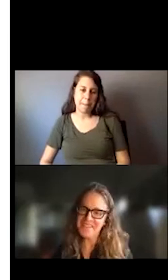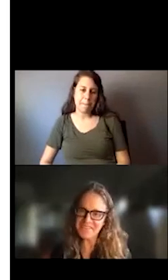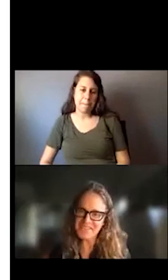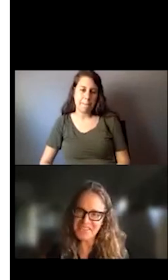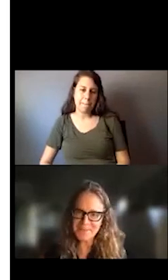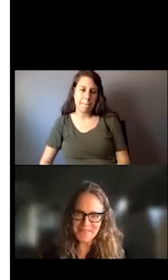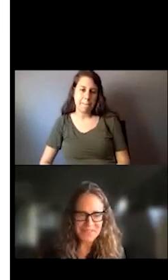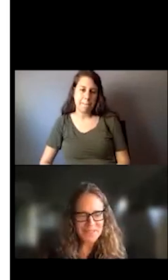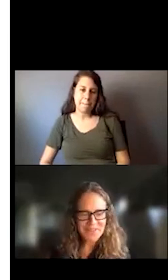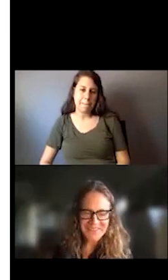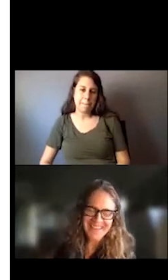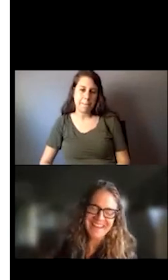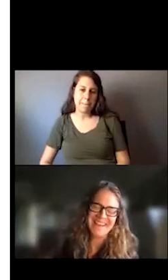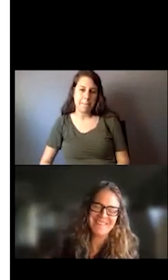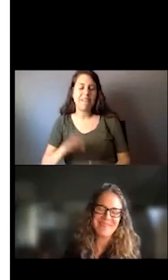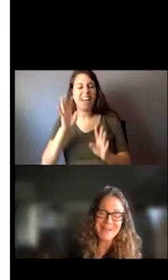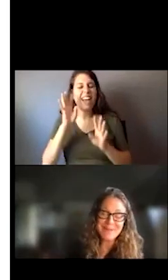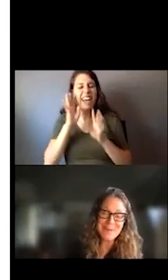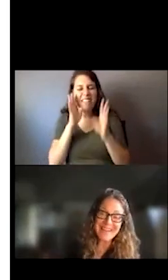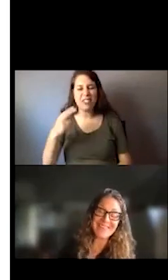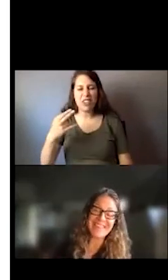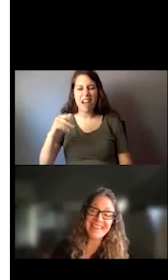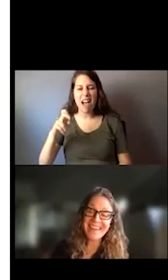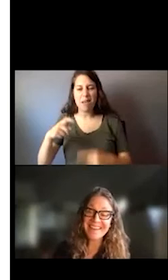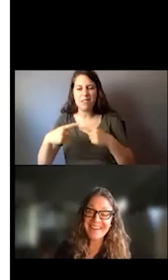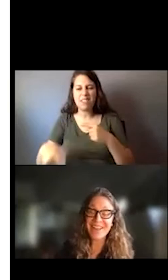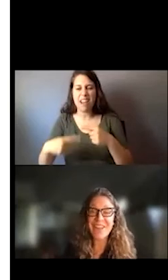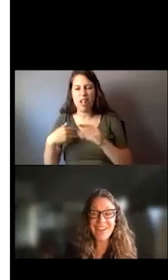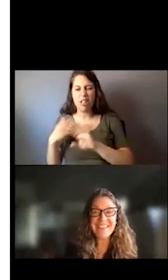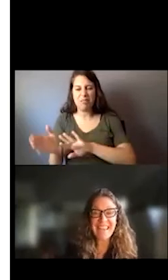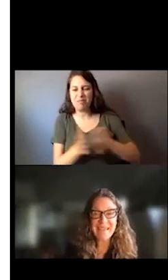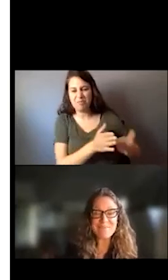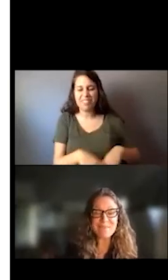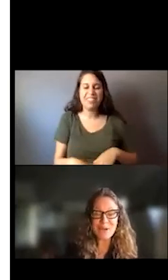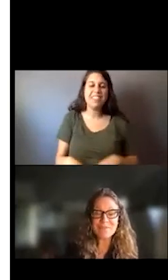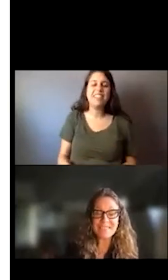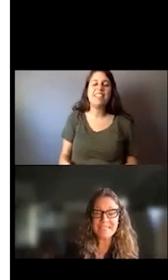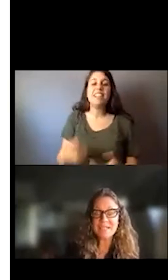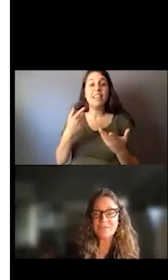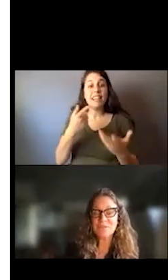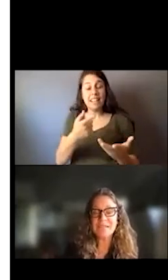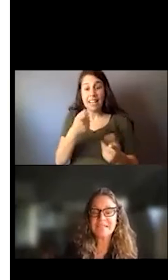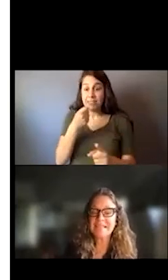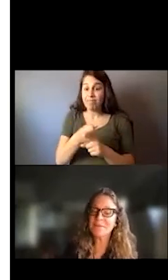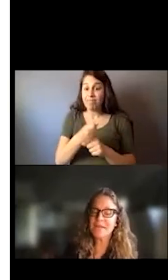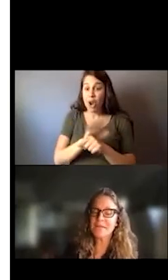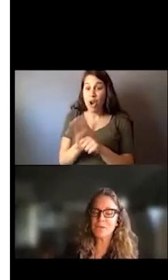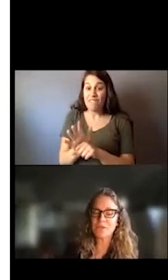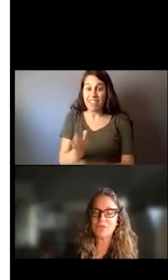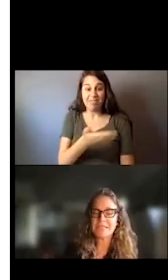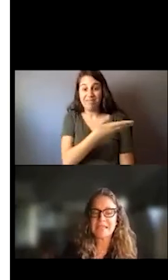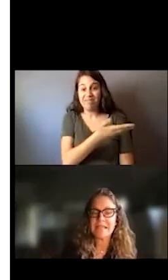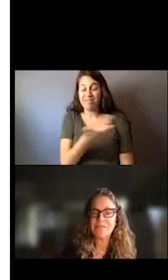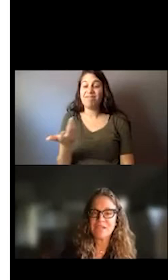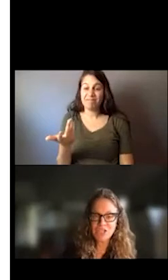Okay, I'll leave the innovation hype cycle alone, but I will point out that then along came COVID, which really accelerated